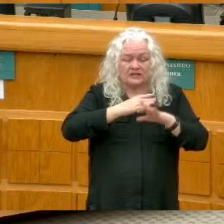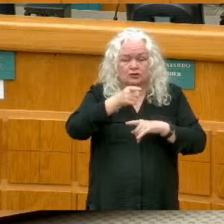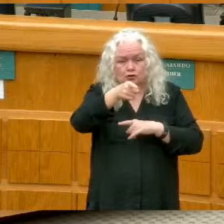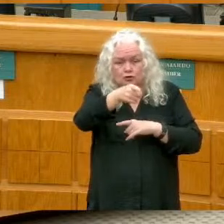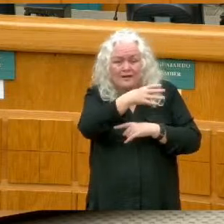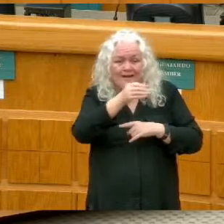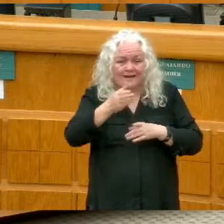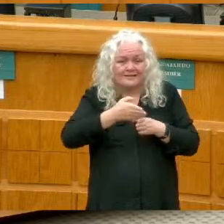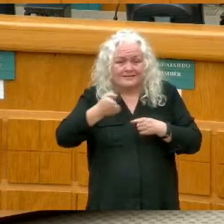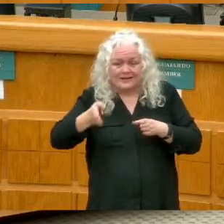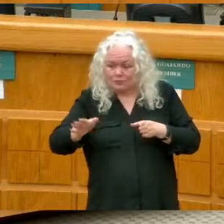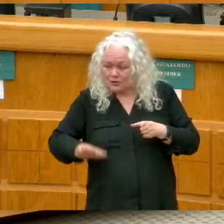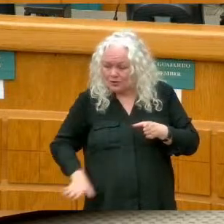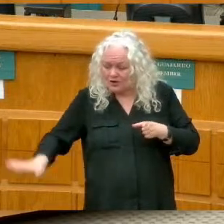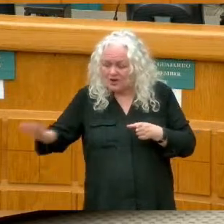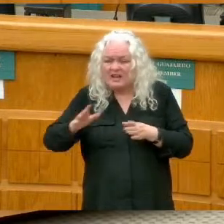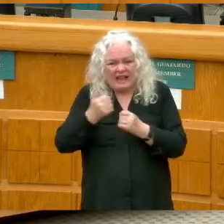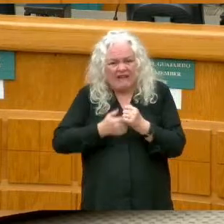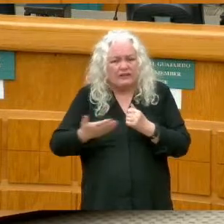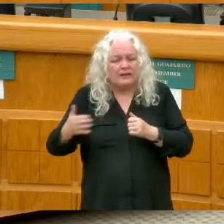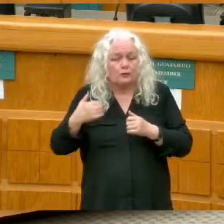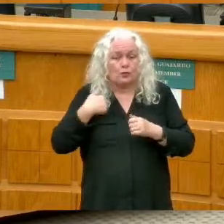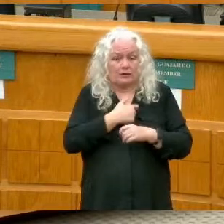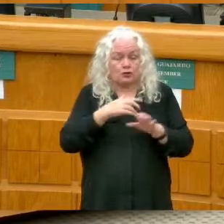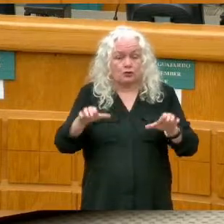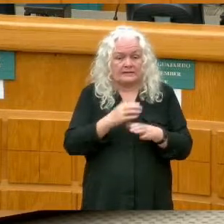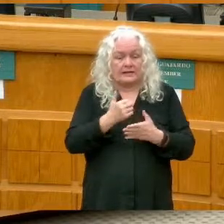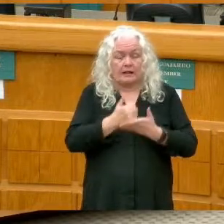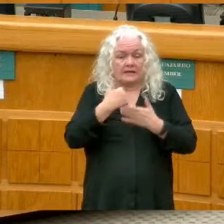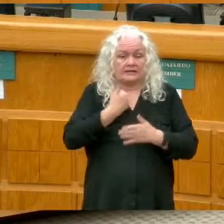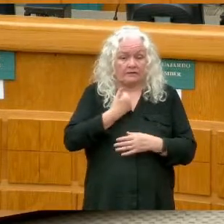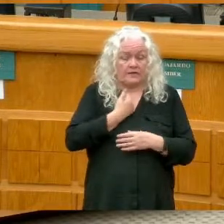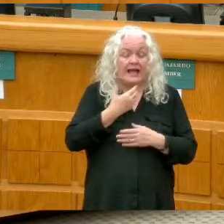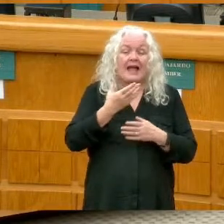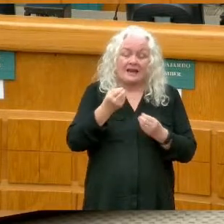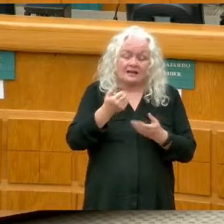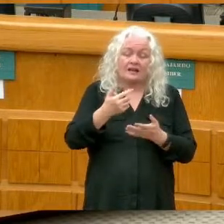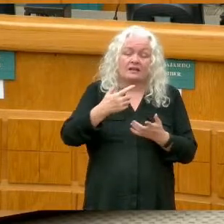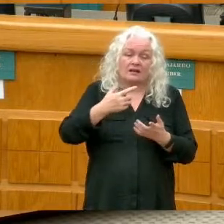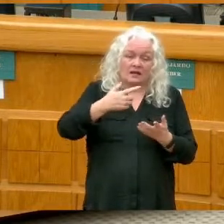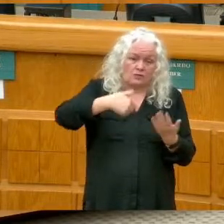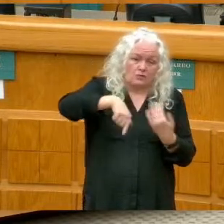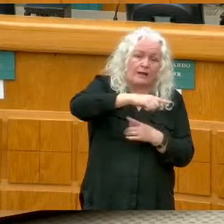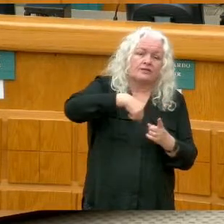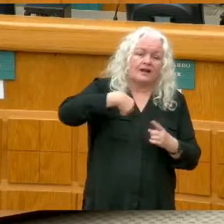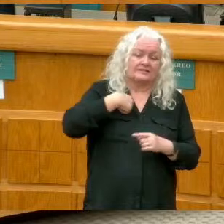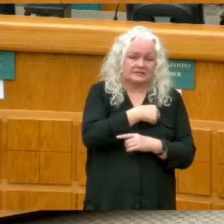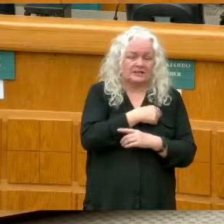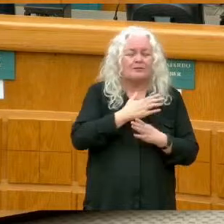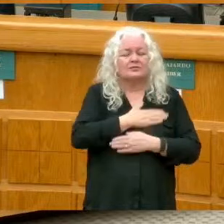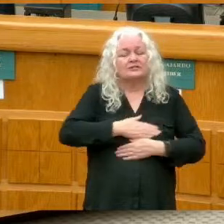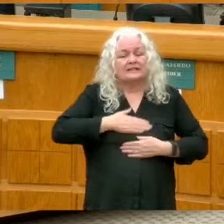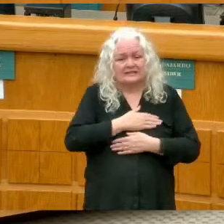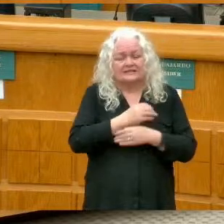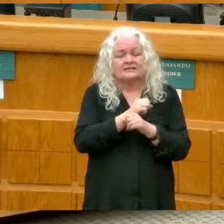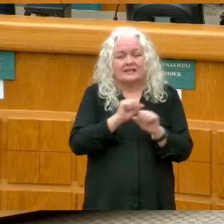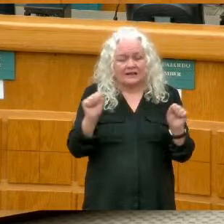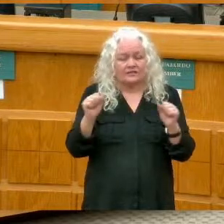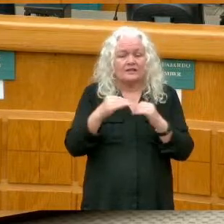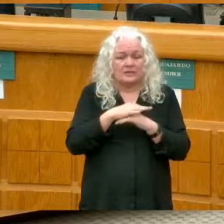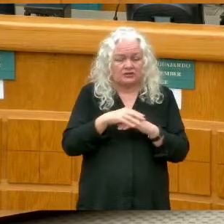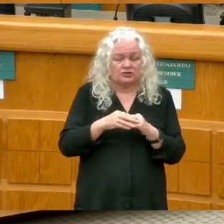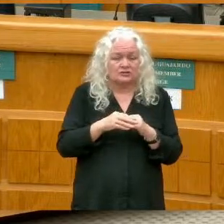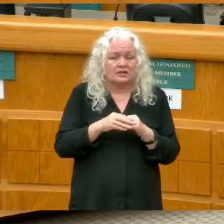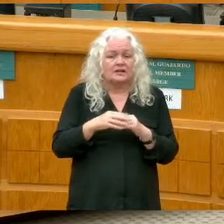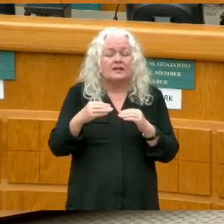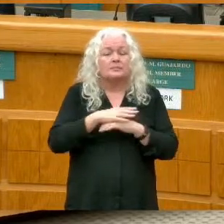your neighbor, everything we do helps ourselves and helps those around us. Please, please be safe at the beach.